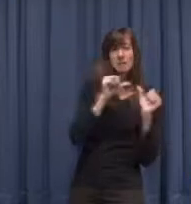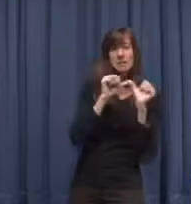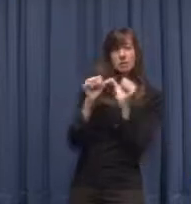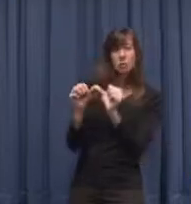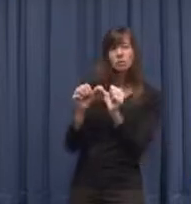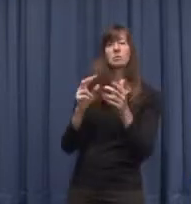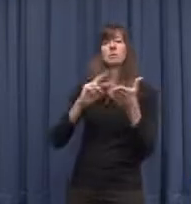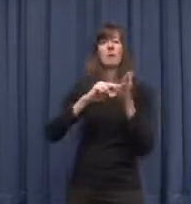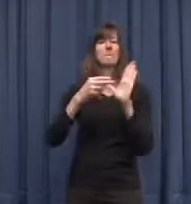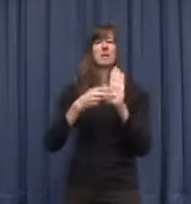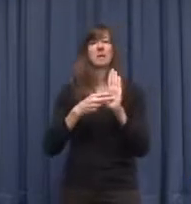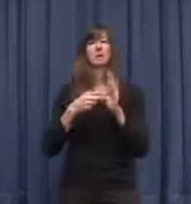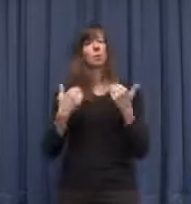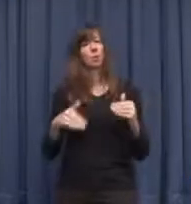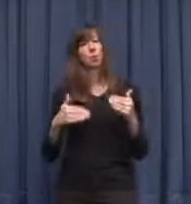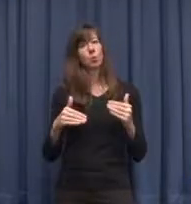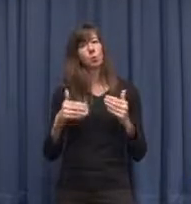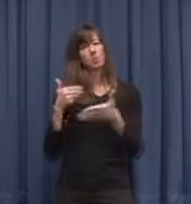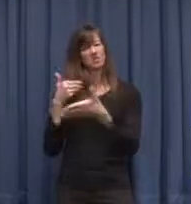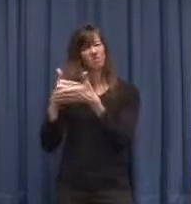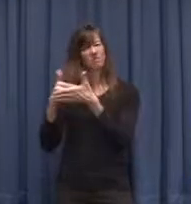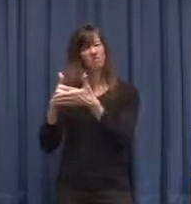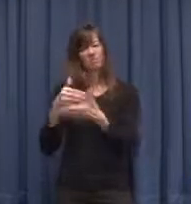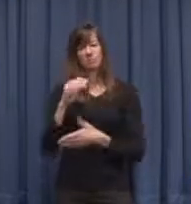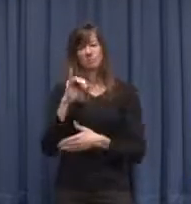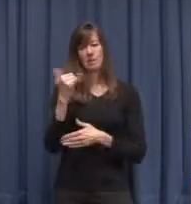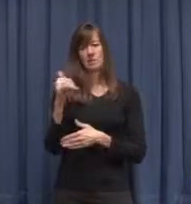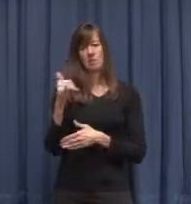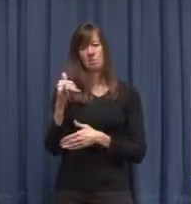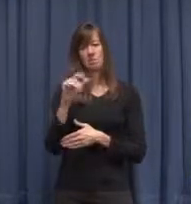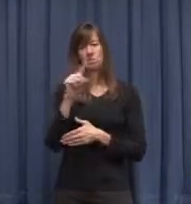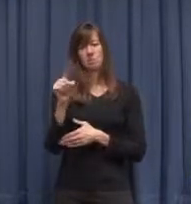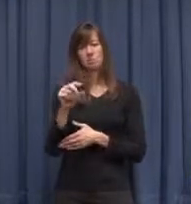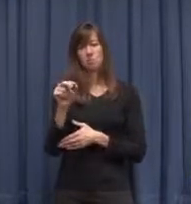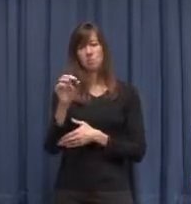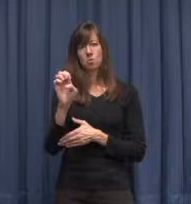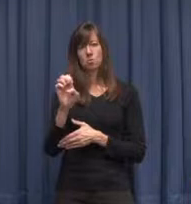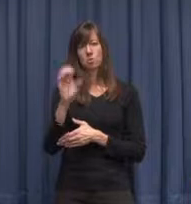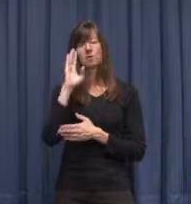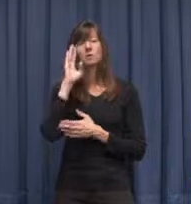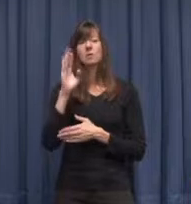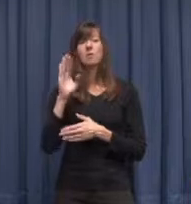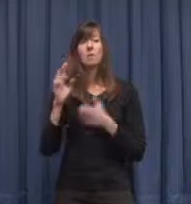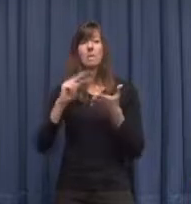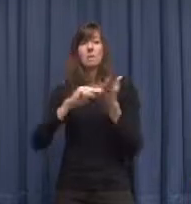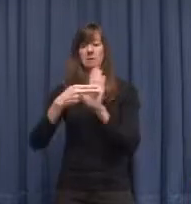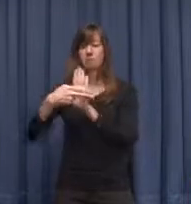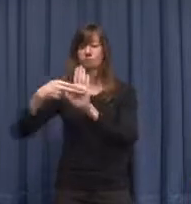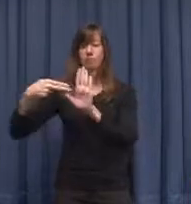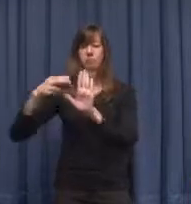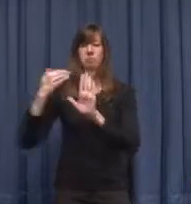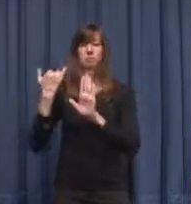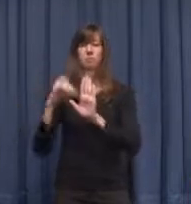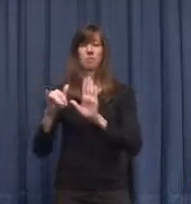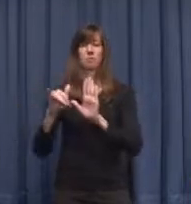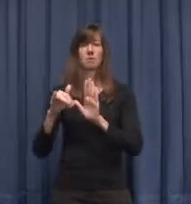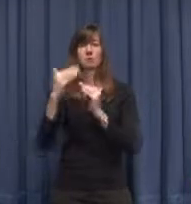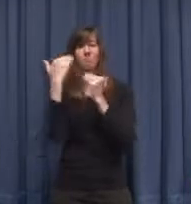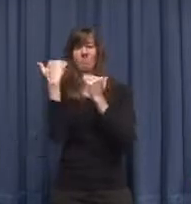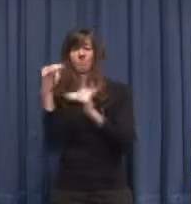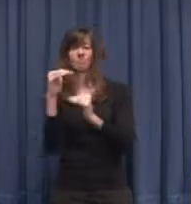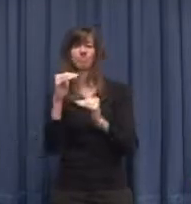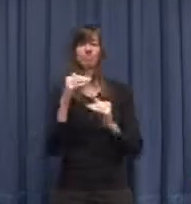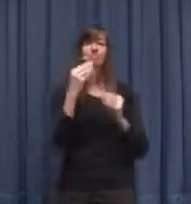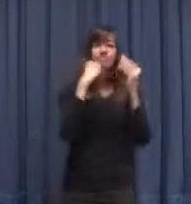first step, that yellow zone, which will mean some restrictions on gatherings, restrictions on indoor dining,